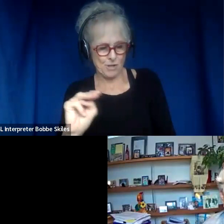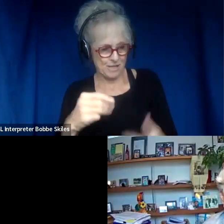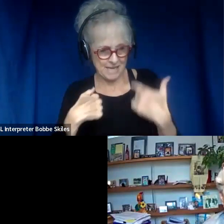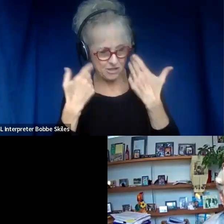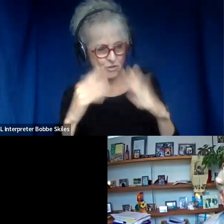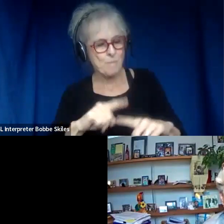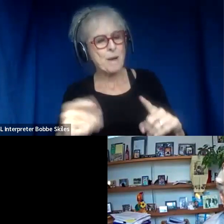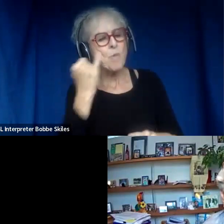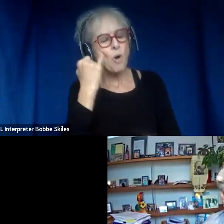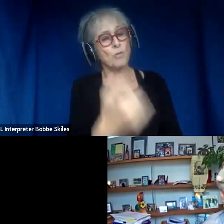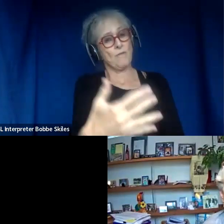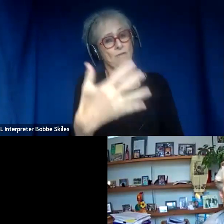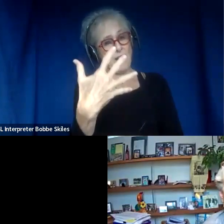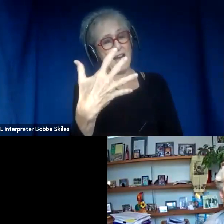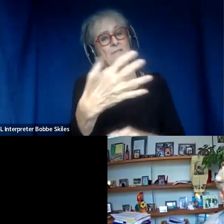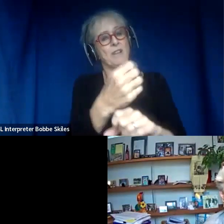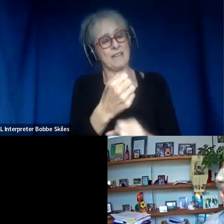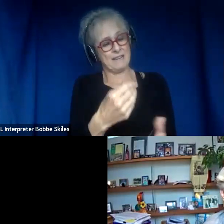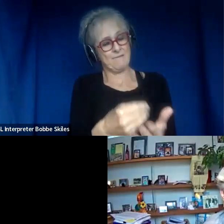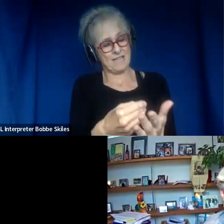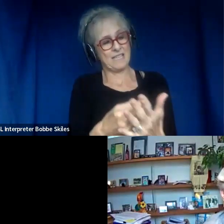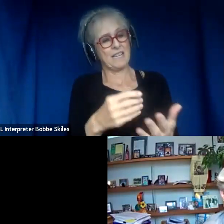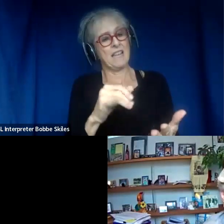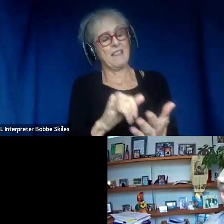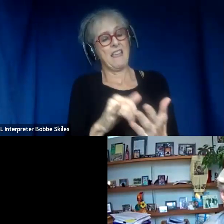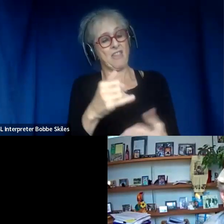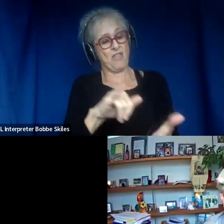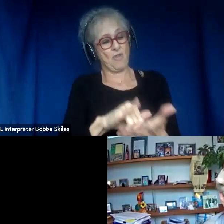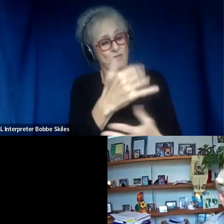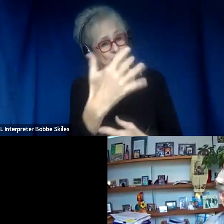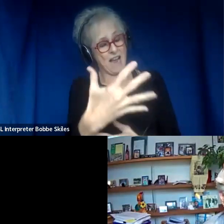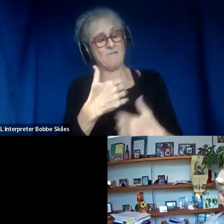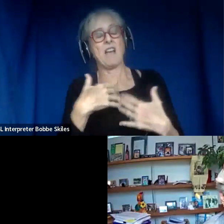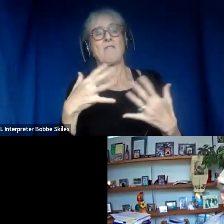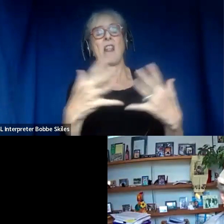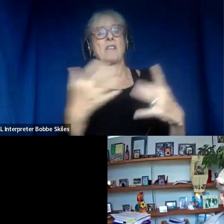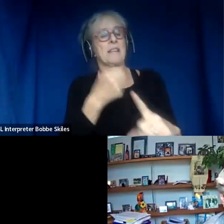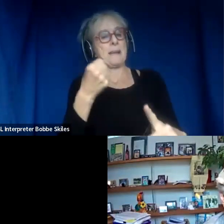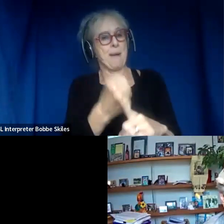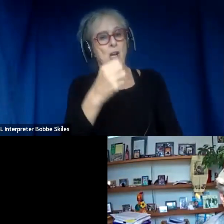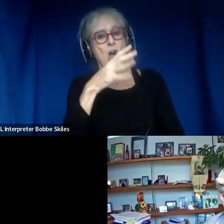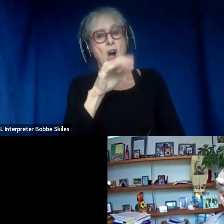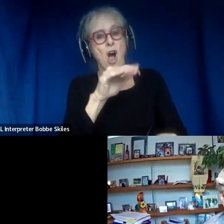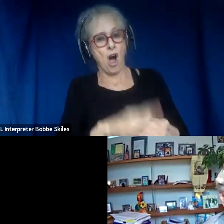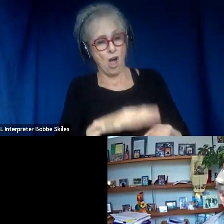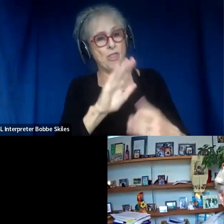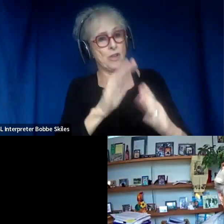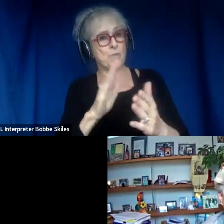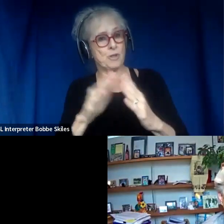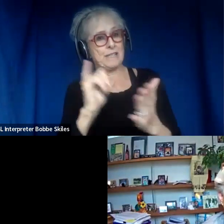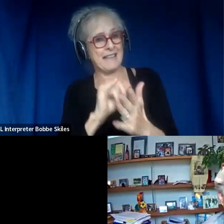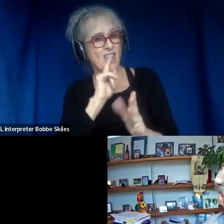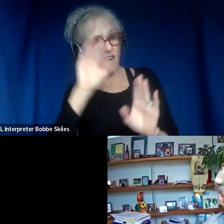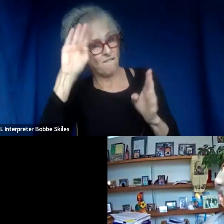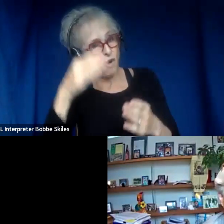are 5 of them that have incredible impact on the particular communities that they're focused on. What's